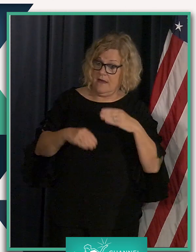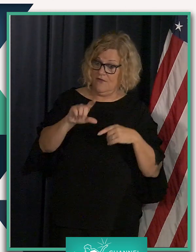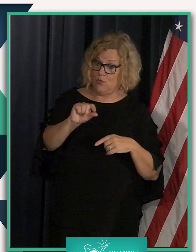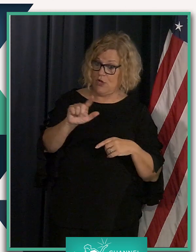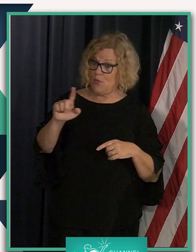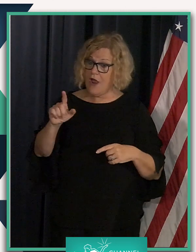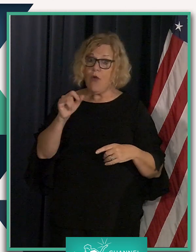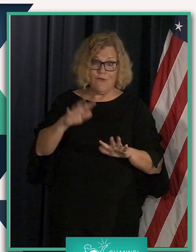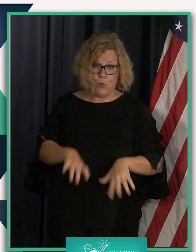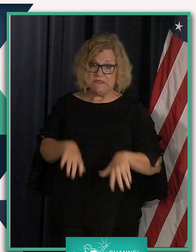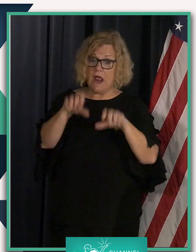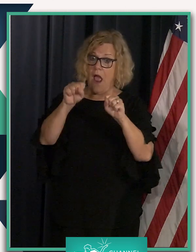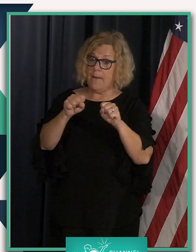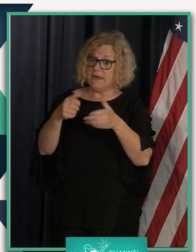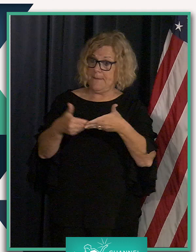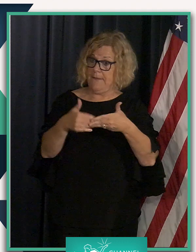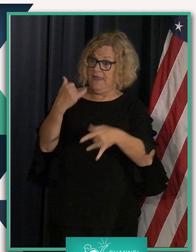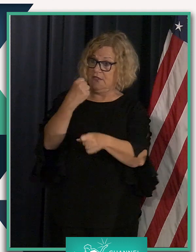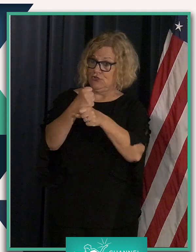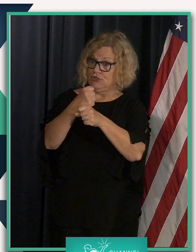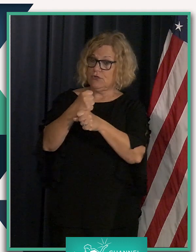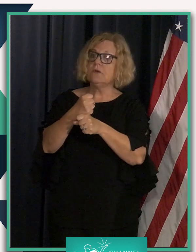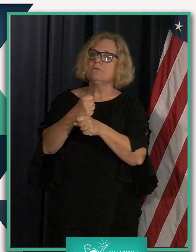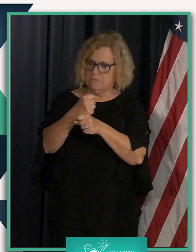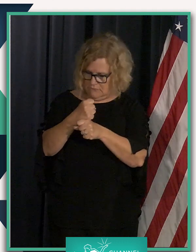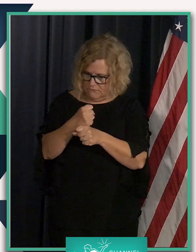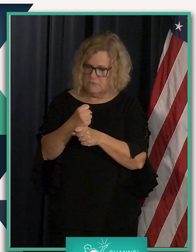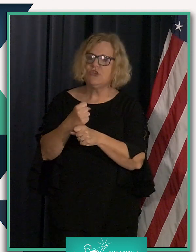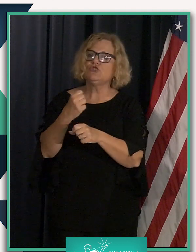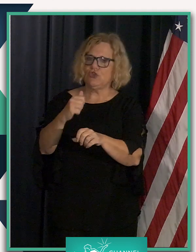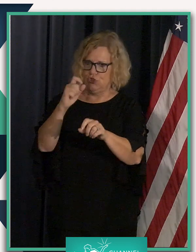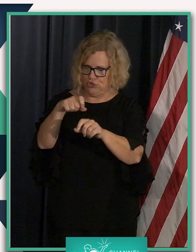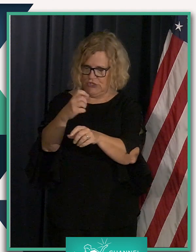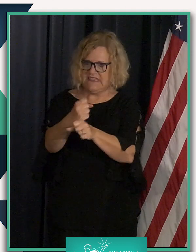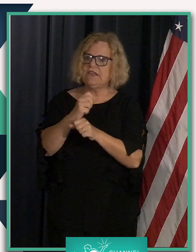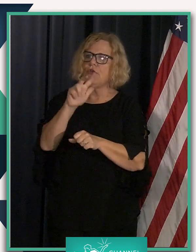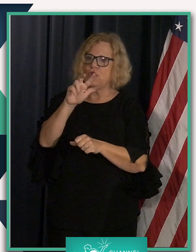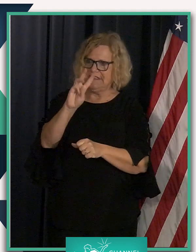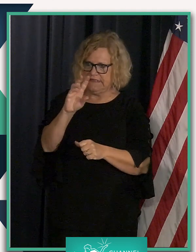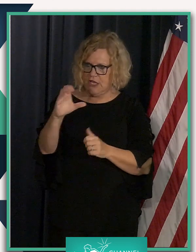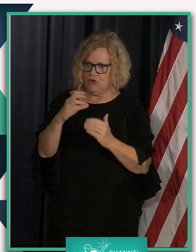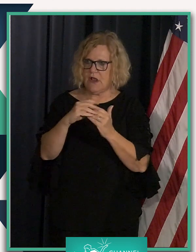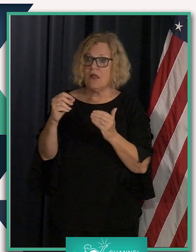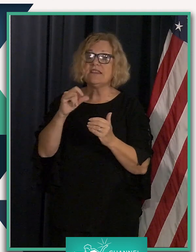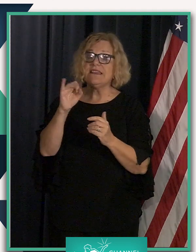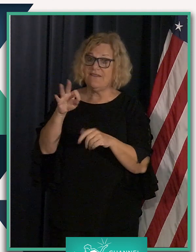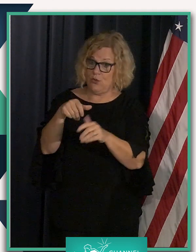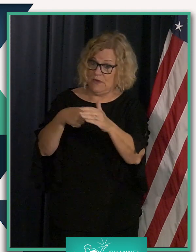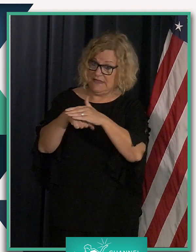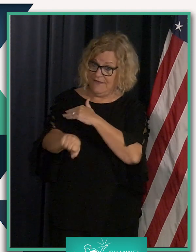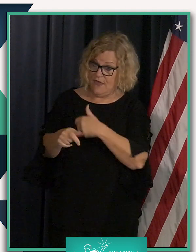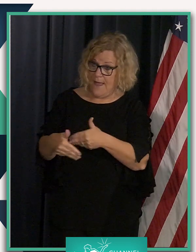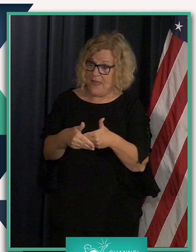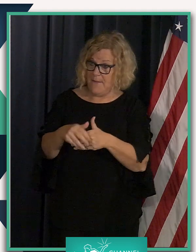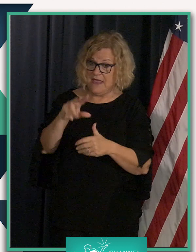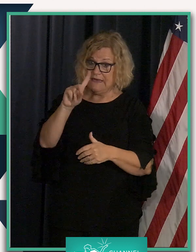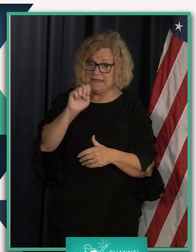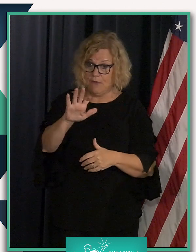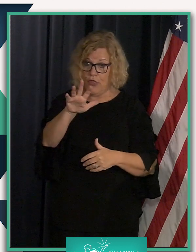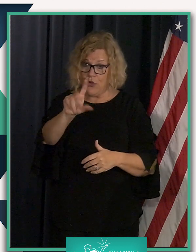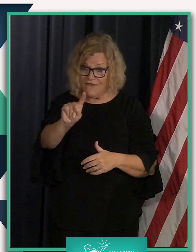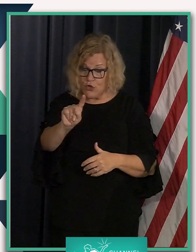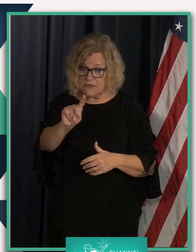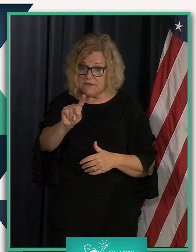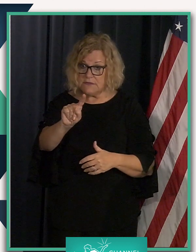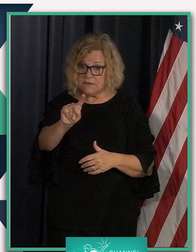2021, or if you adopt a baby this year, you're entitled to $3,600. If you deliver that baby on December